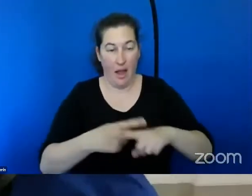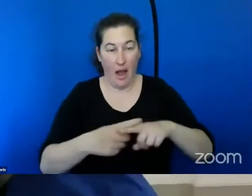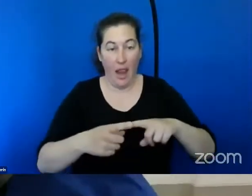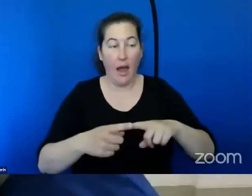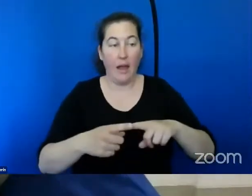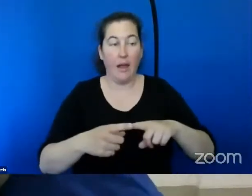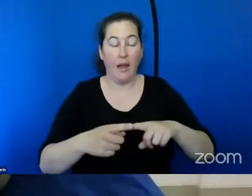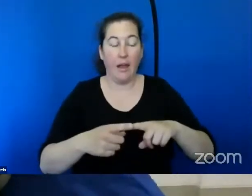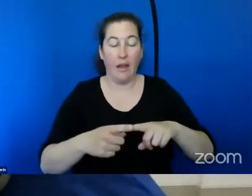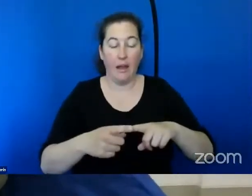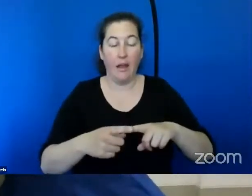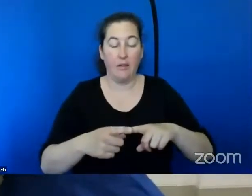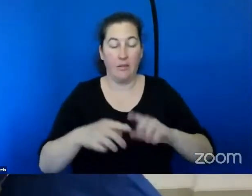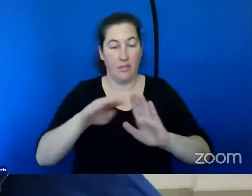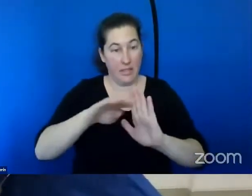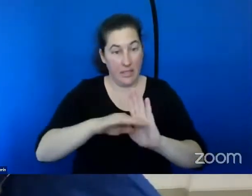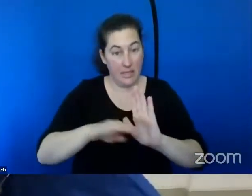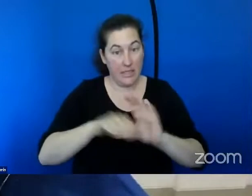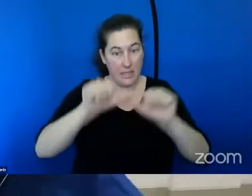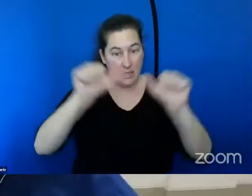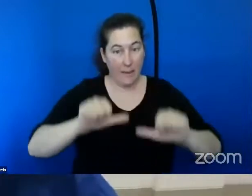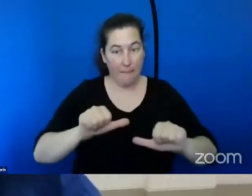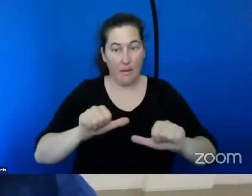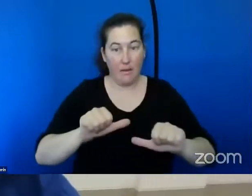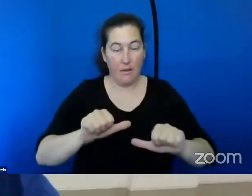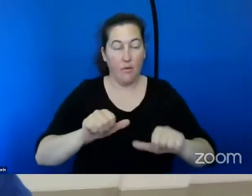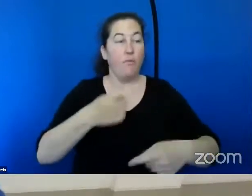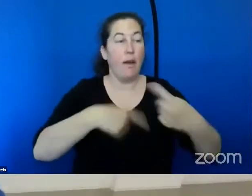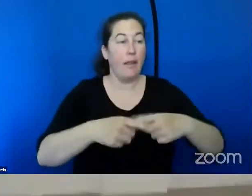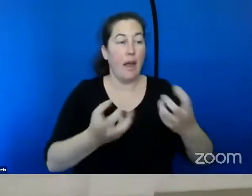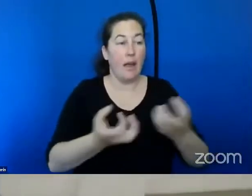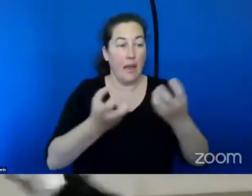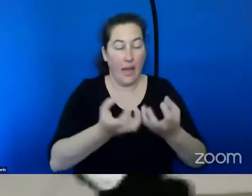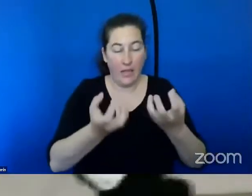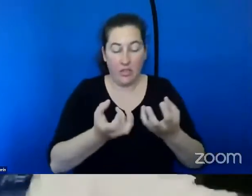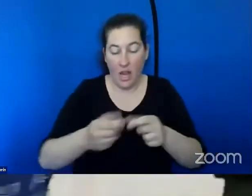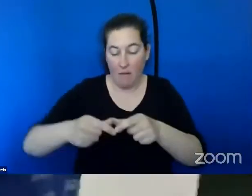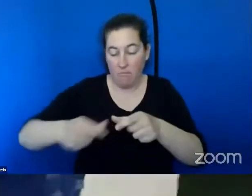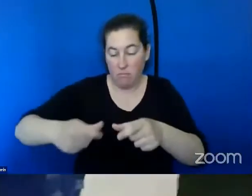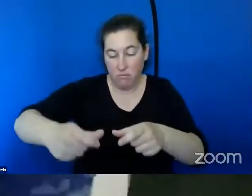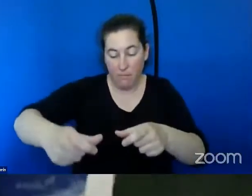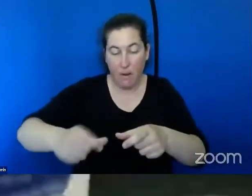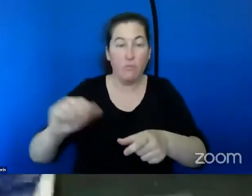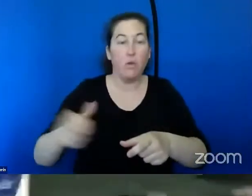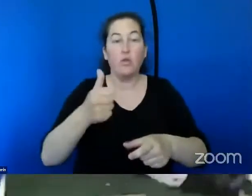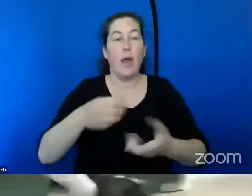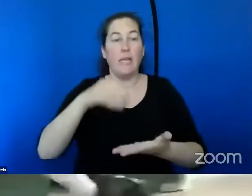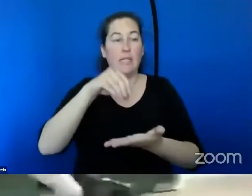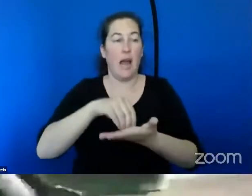like he's going to have to go to the marble first because it's rolling around on the table.